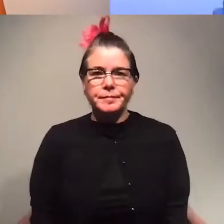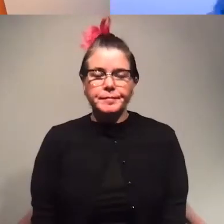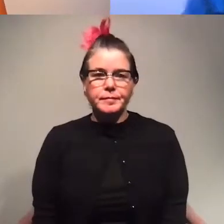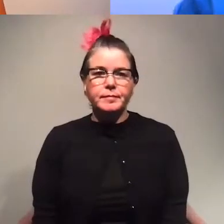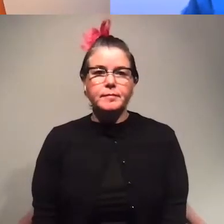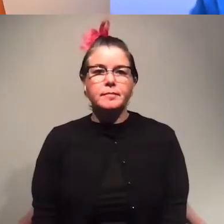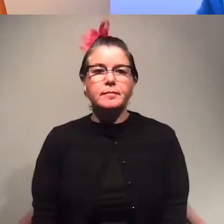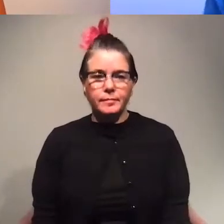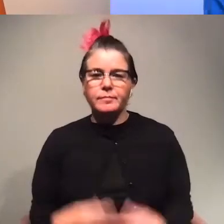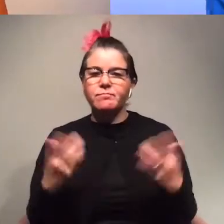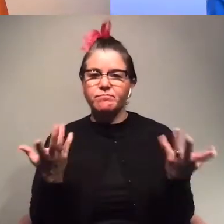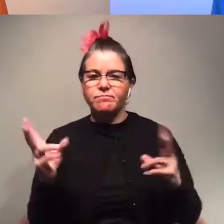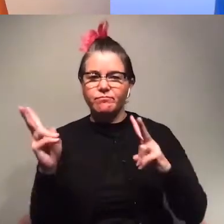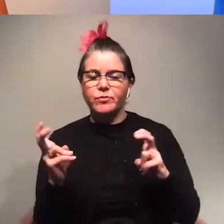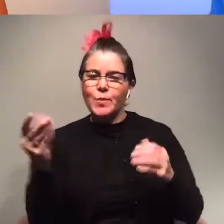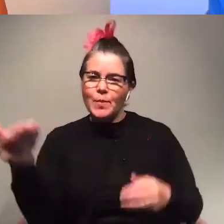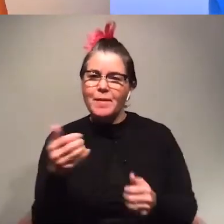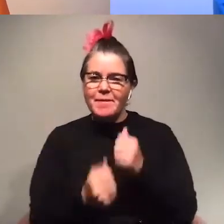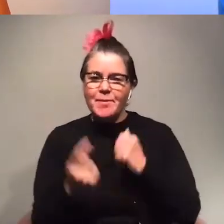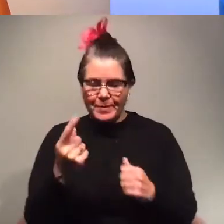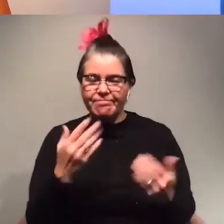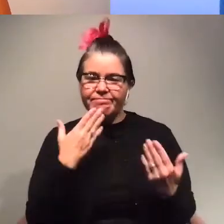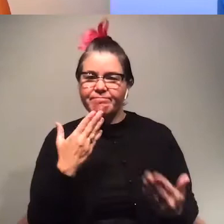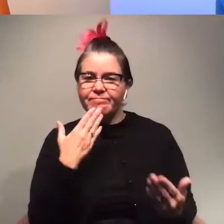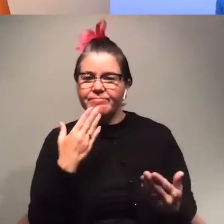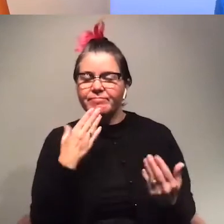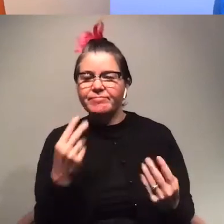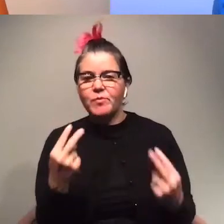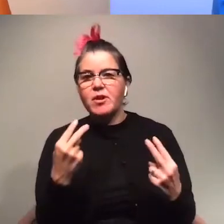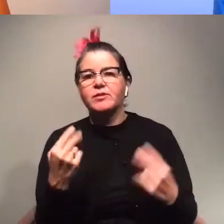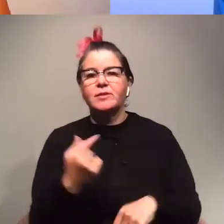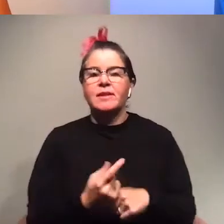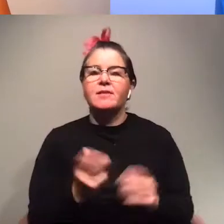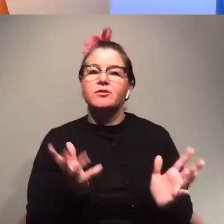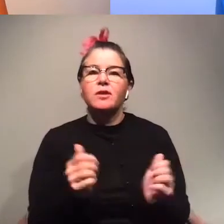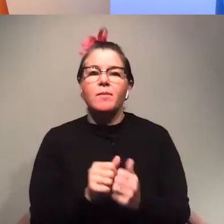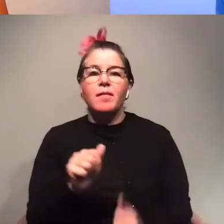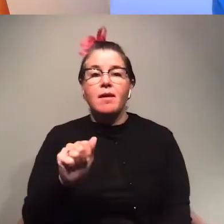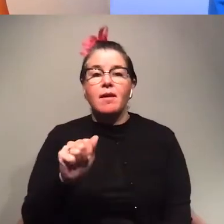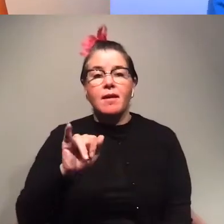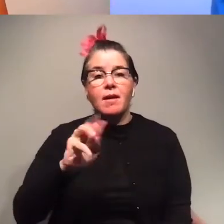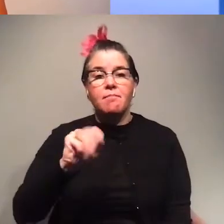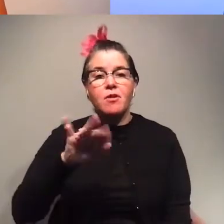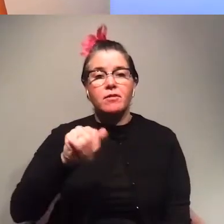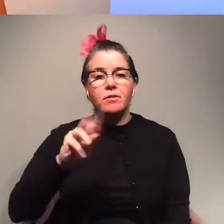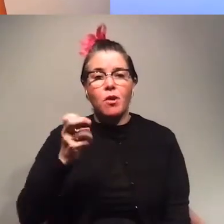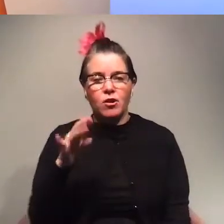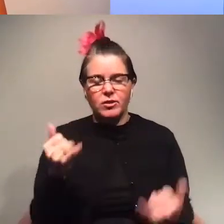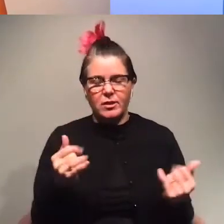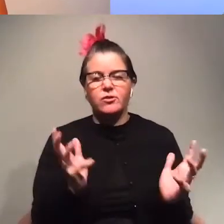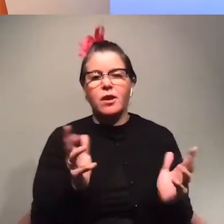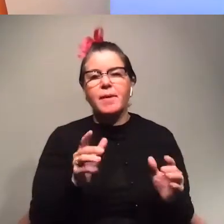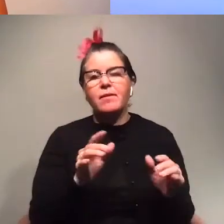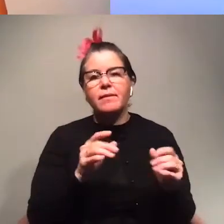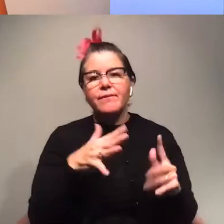All right, we are recording. So welcome everyone. Thanks everyone for coming to talk to Imari Walker today. We're going to be chatting about environmental engineering